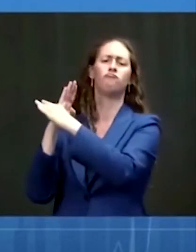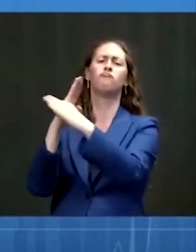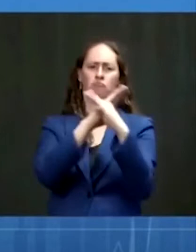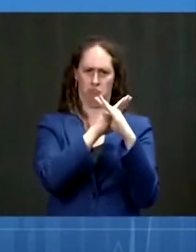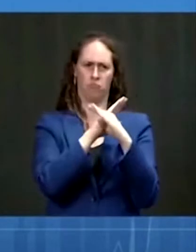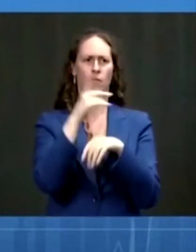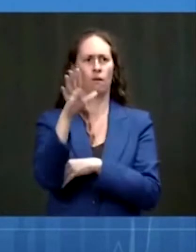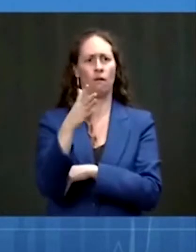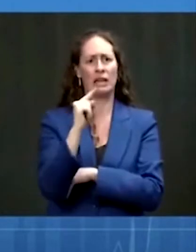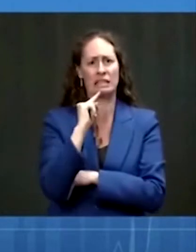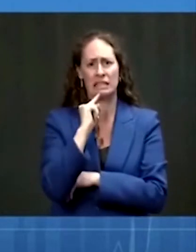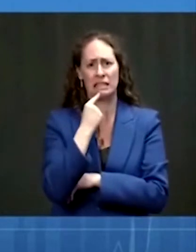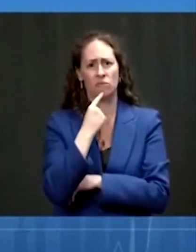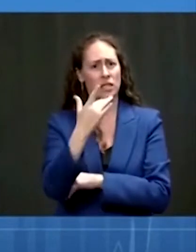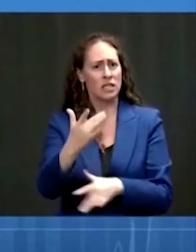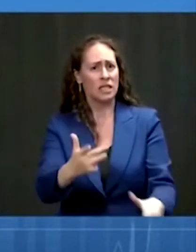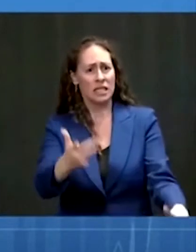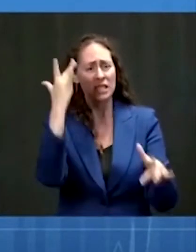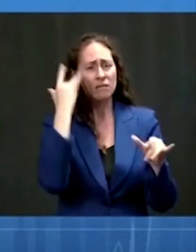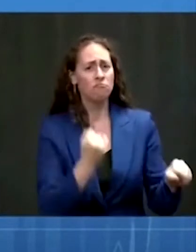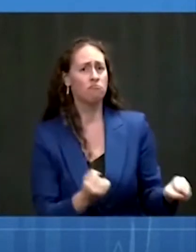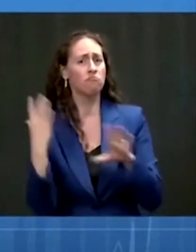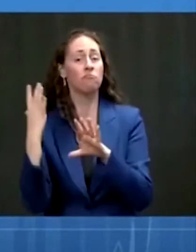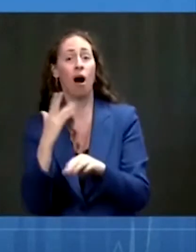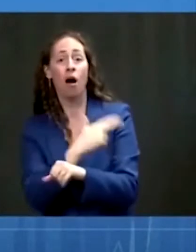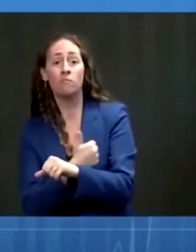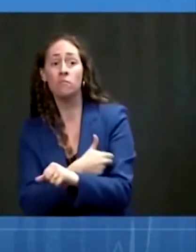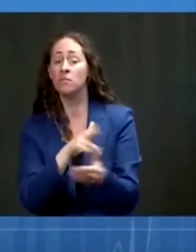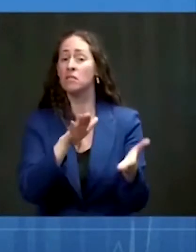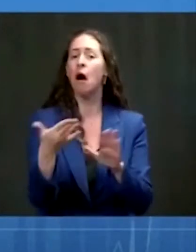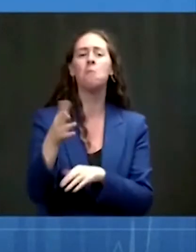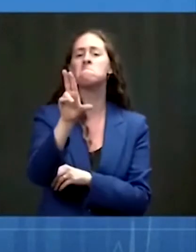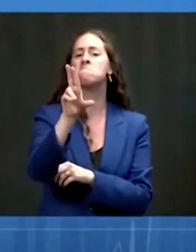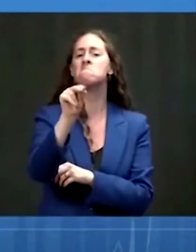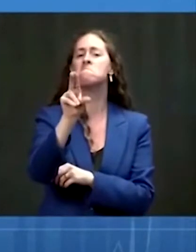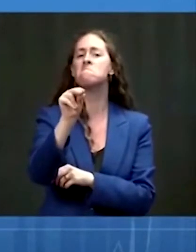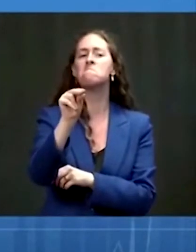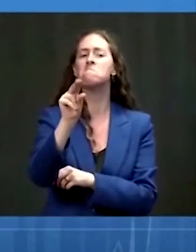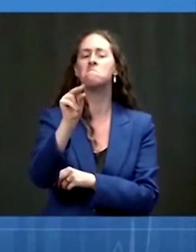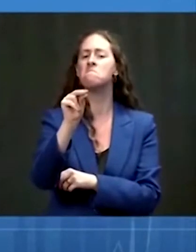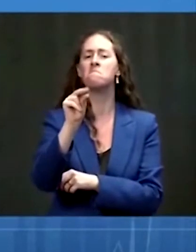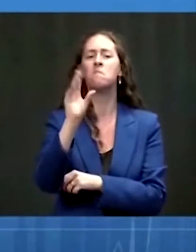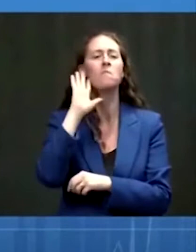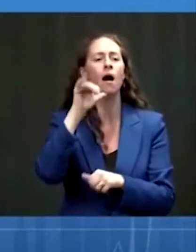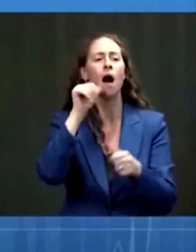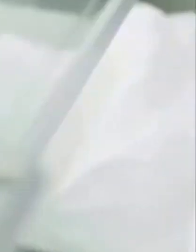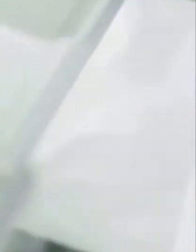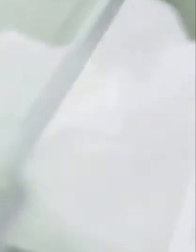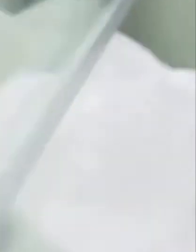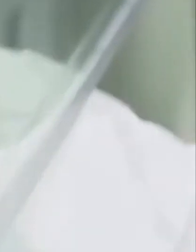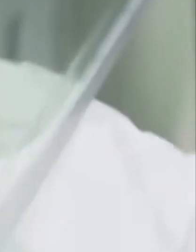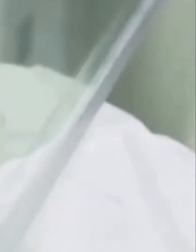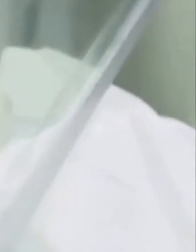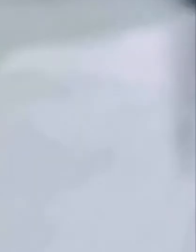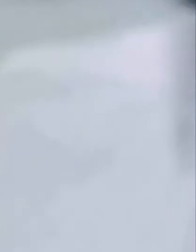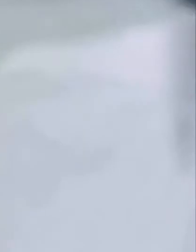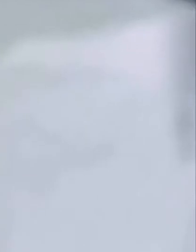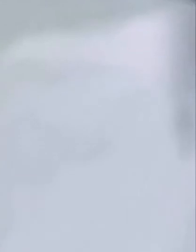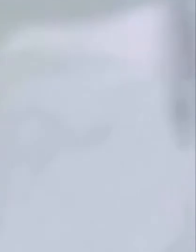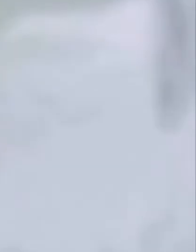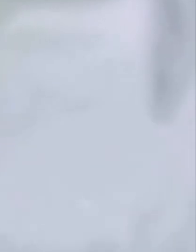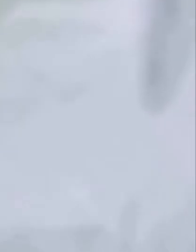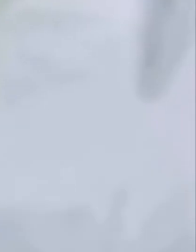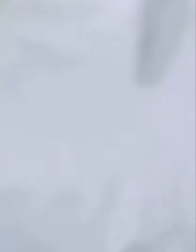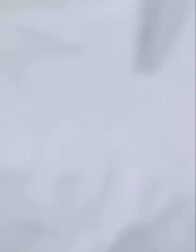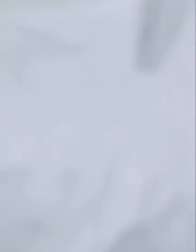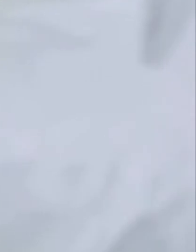disease, hospitalization, and death. So we are not recommending that you go out and get a booster today. The government said